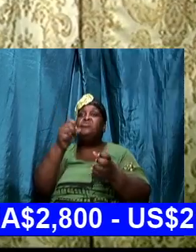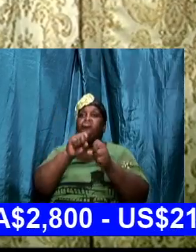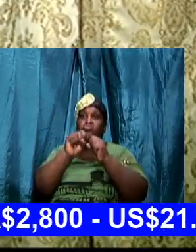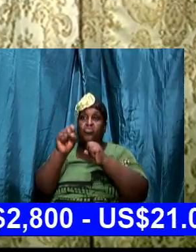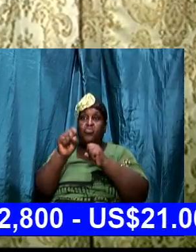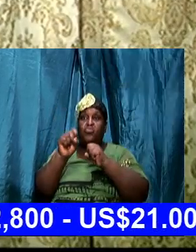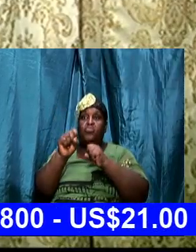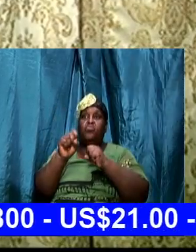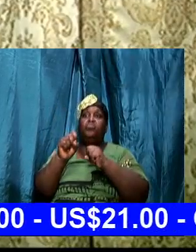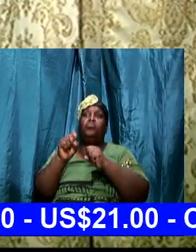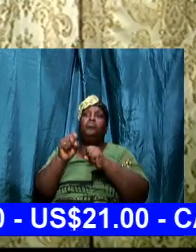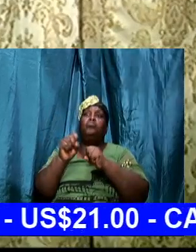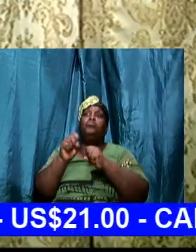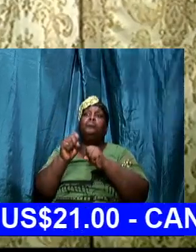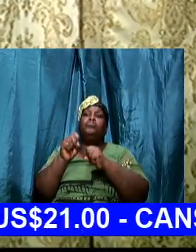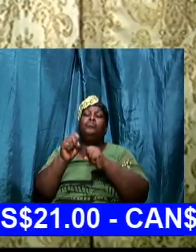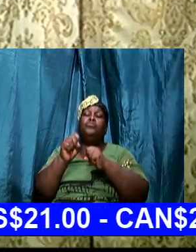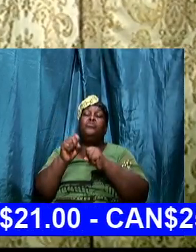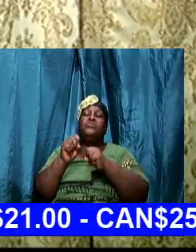up for